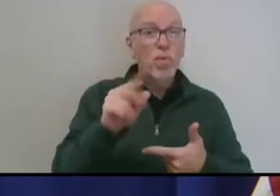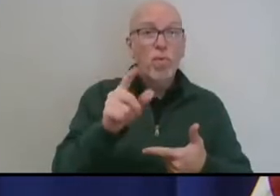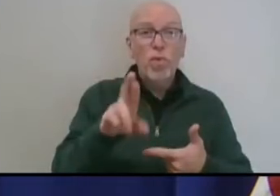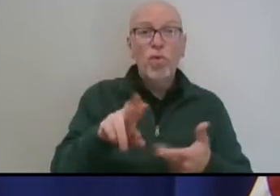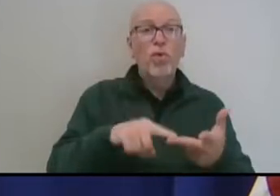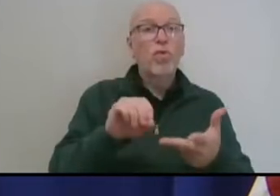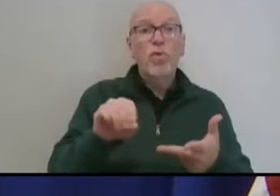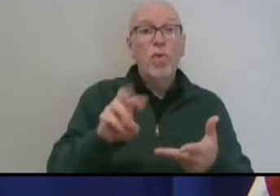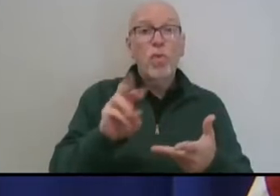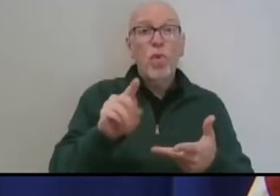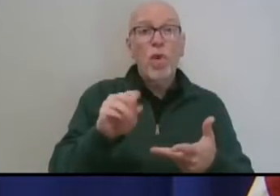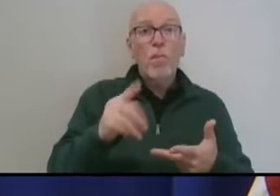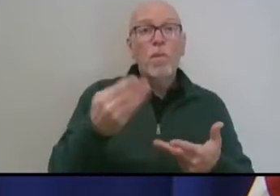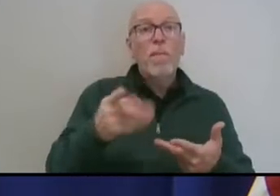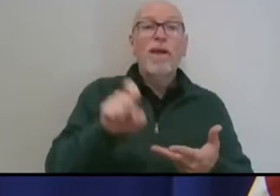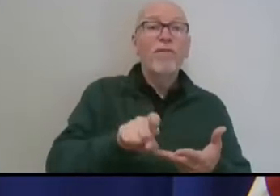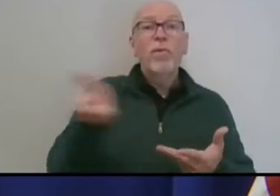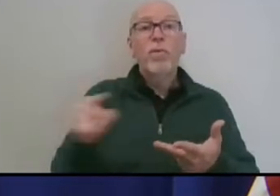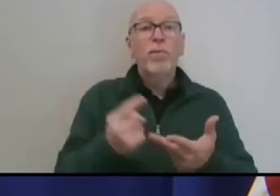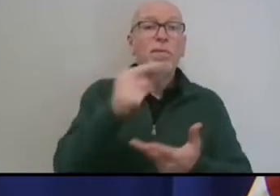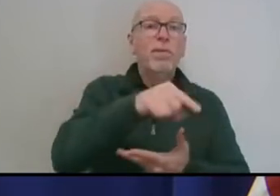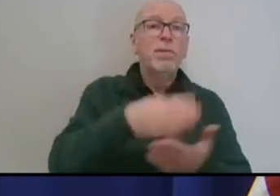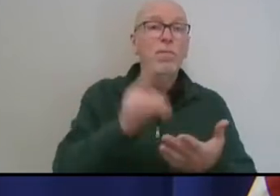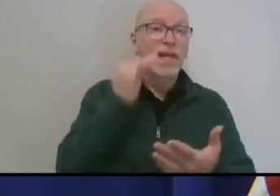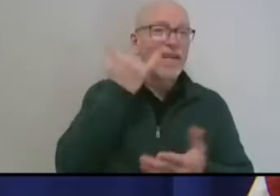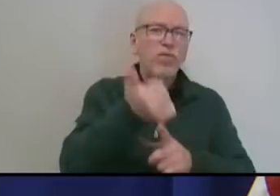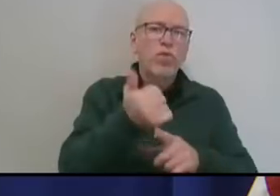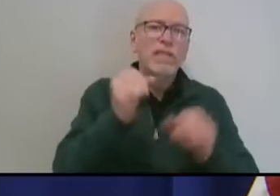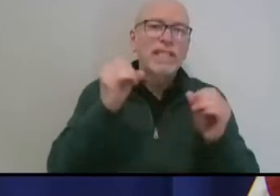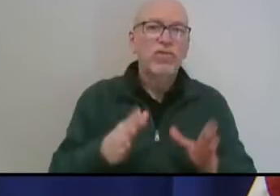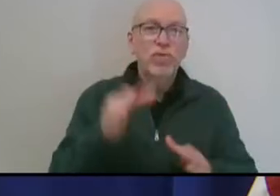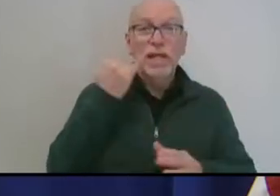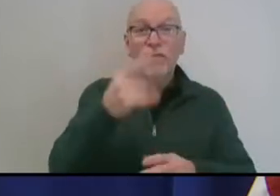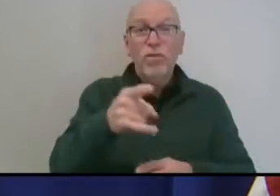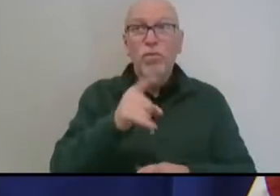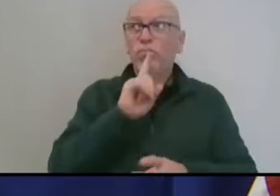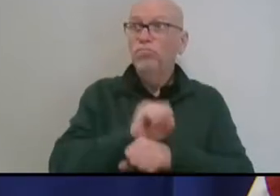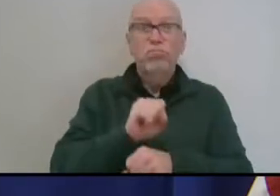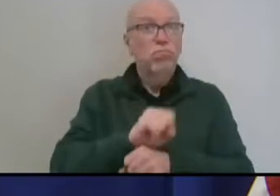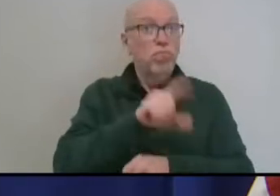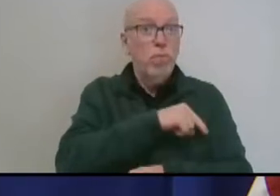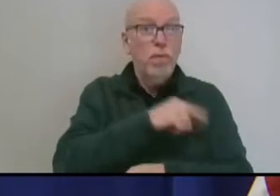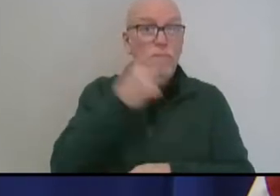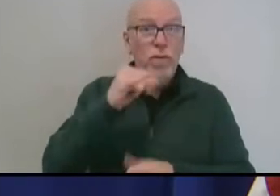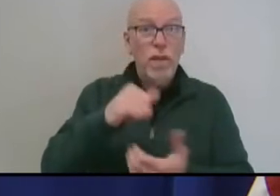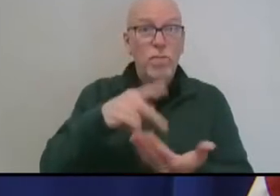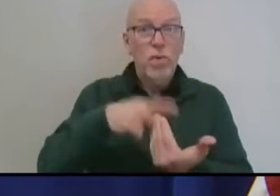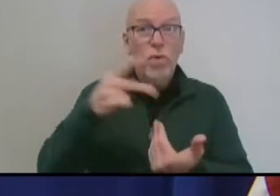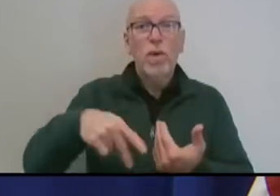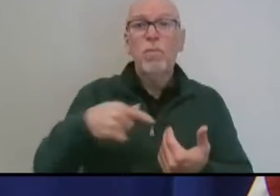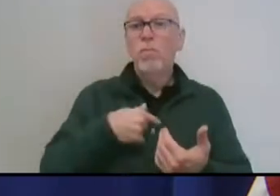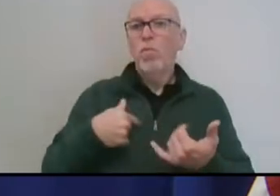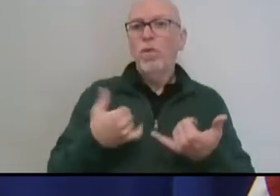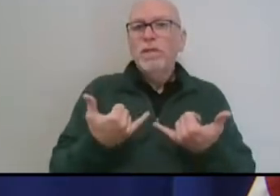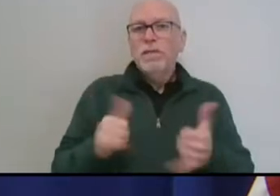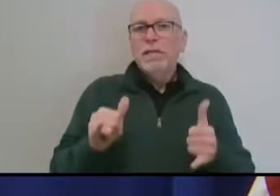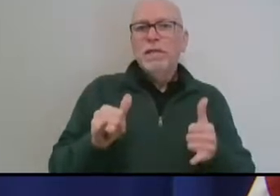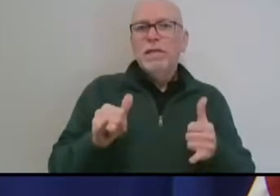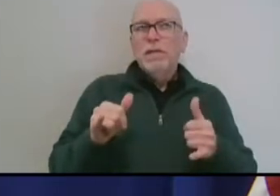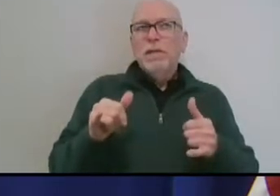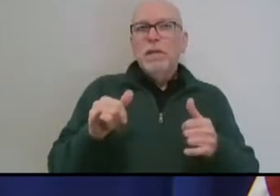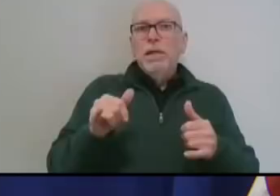go a county over if you're a teacher because you are eligible under that federal program. Now, we're still week by